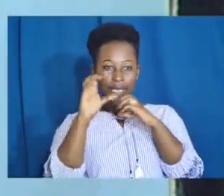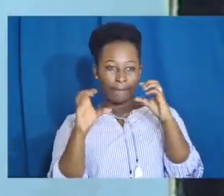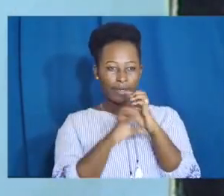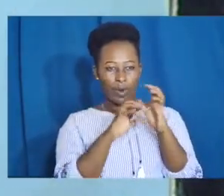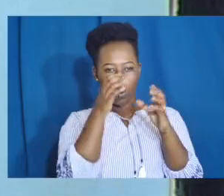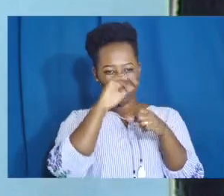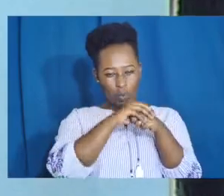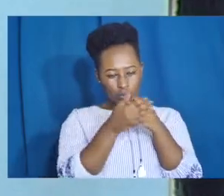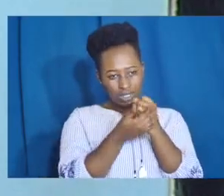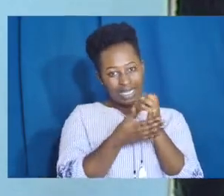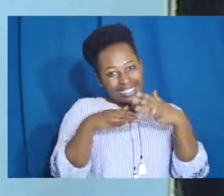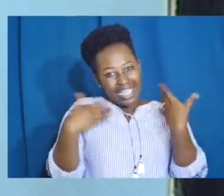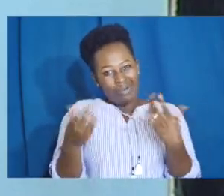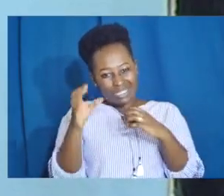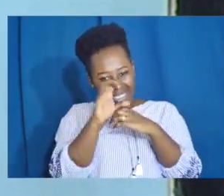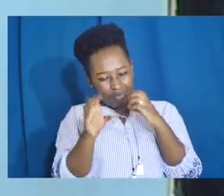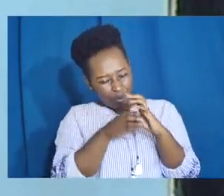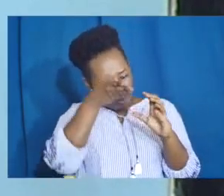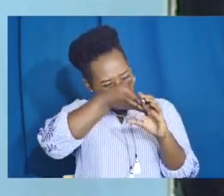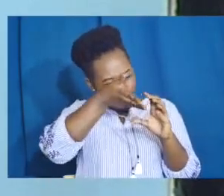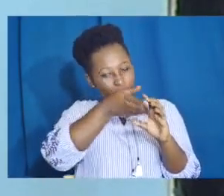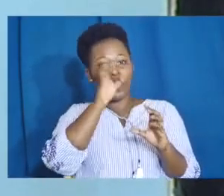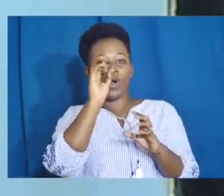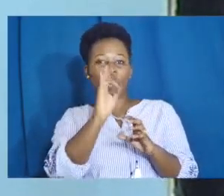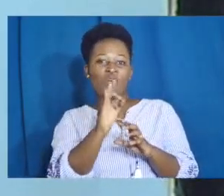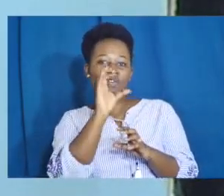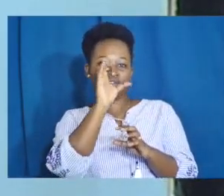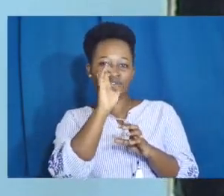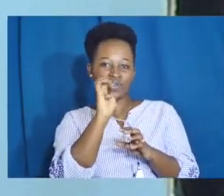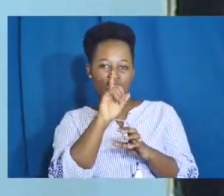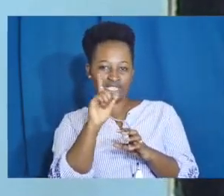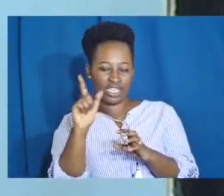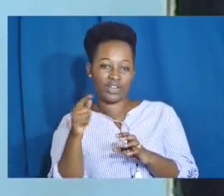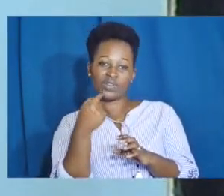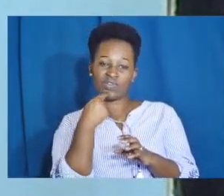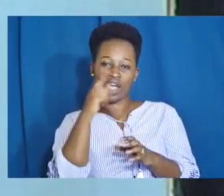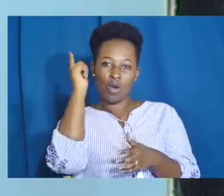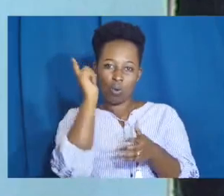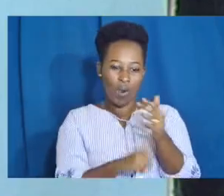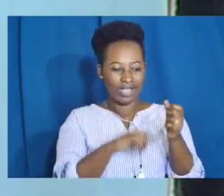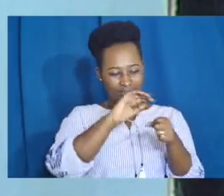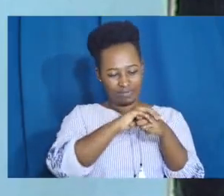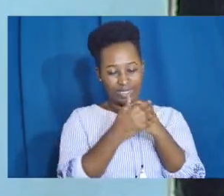the chemical composition of cells. Here we mean what makes the cell.